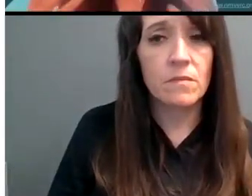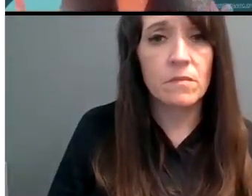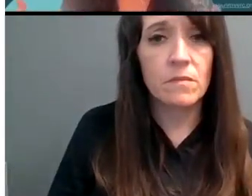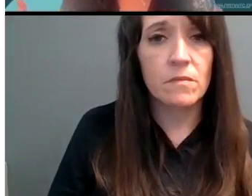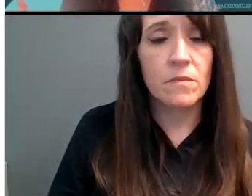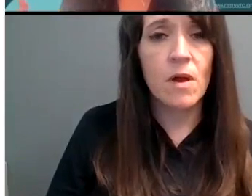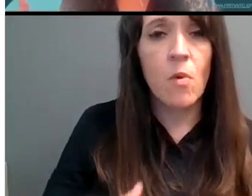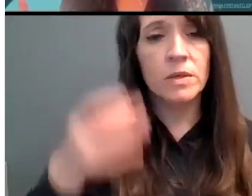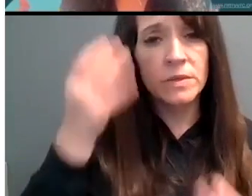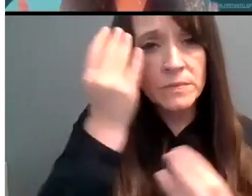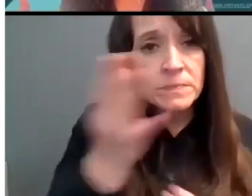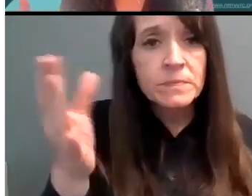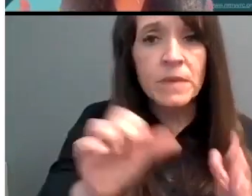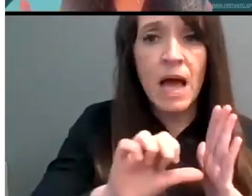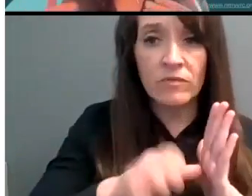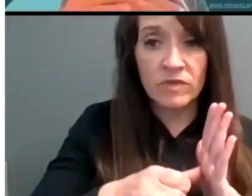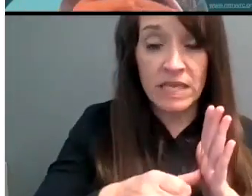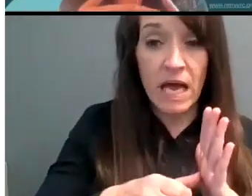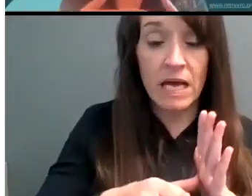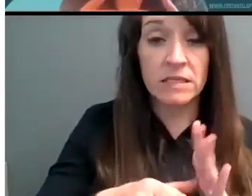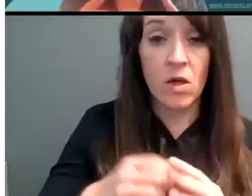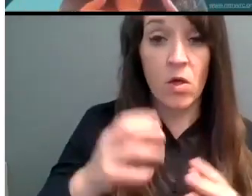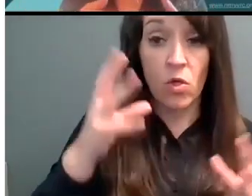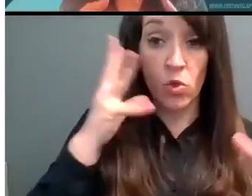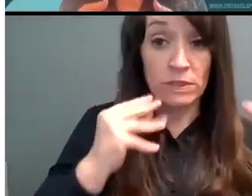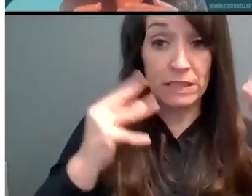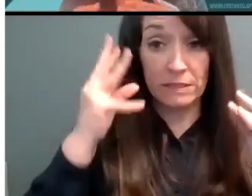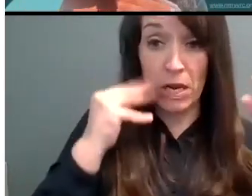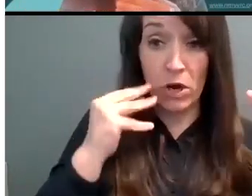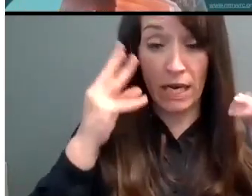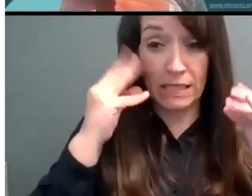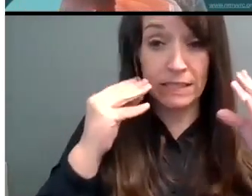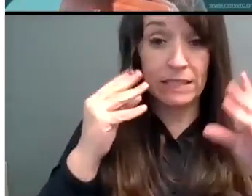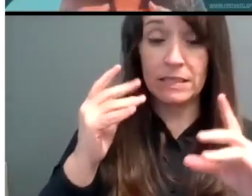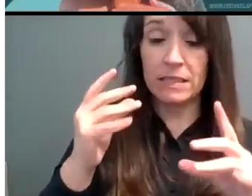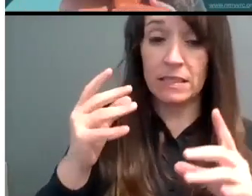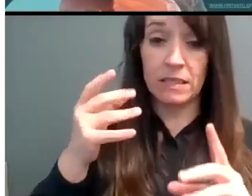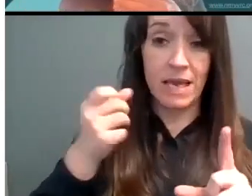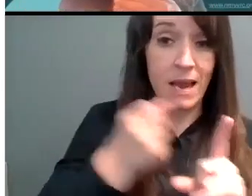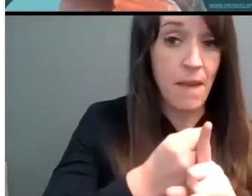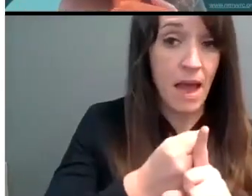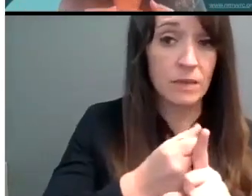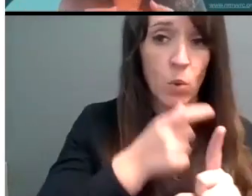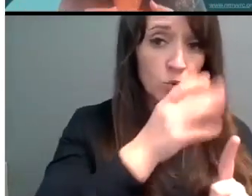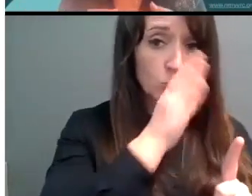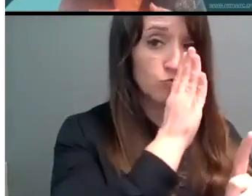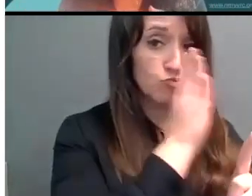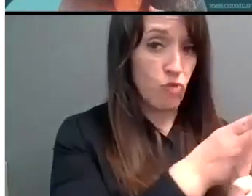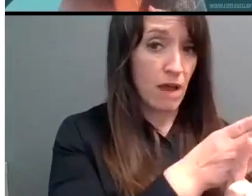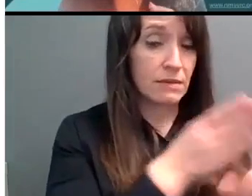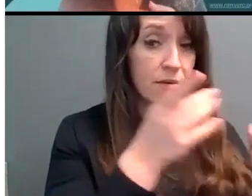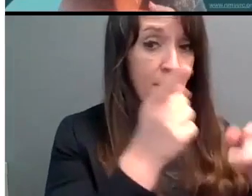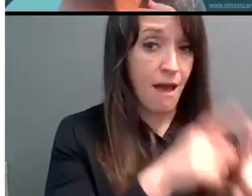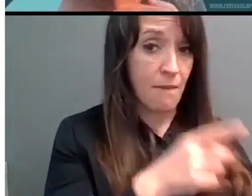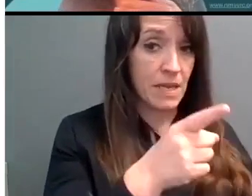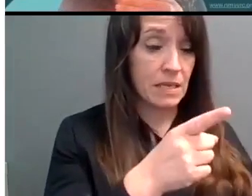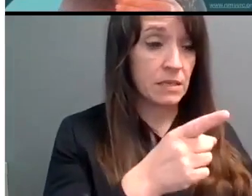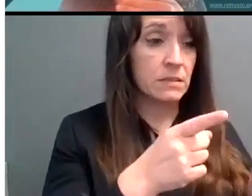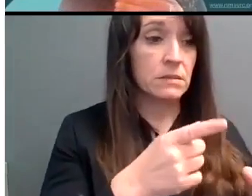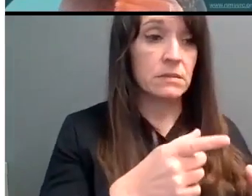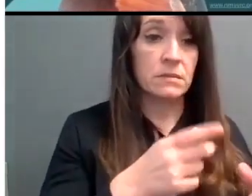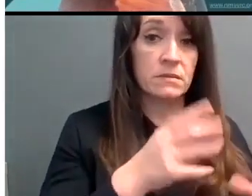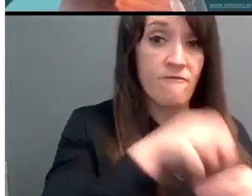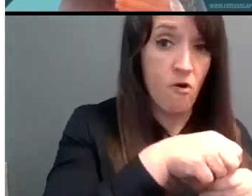all these experiences can not only impact direct victims, like victims and survivors that may